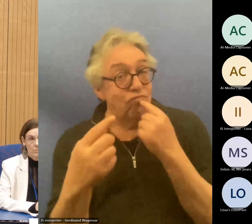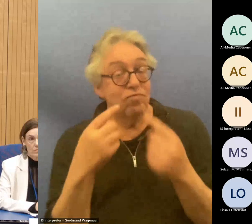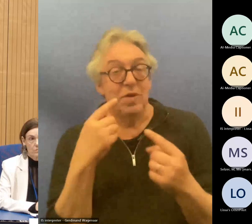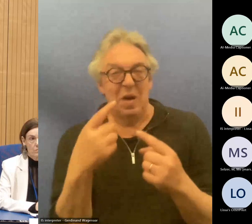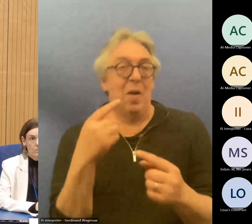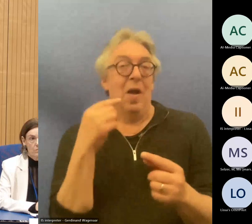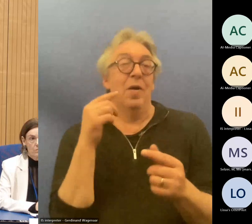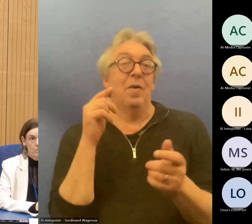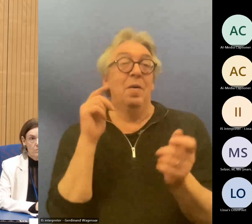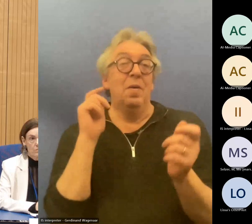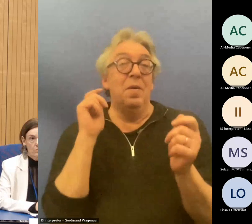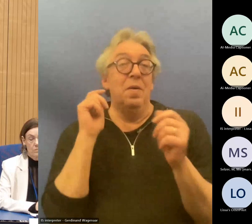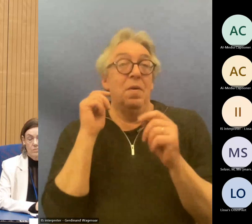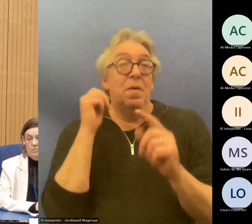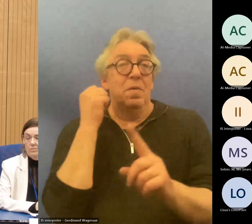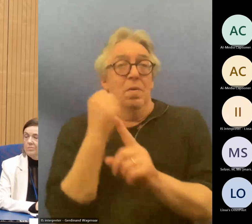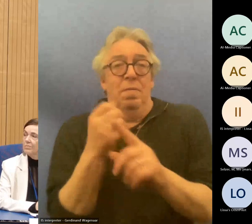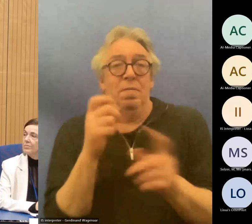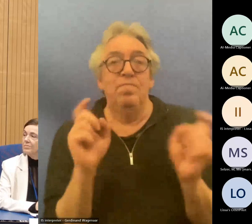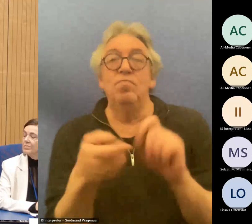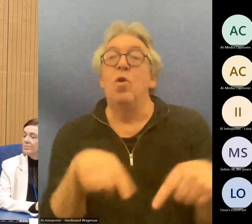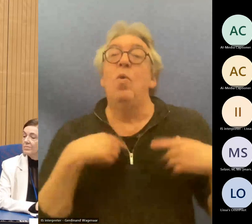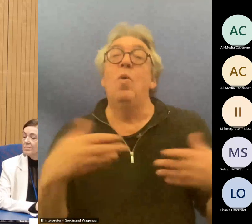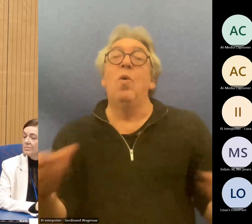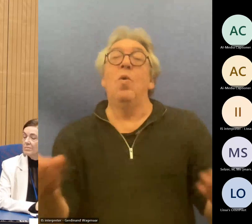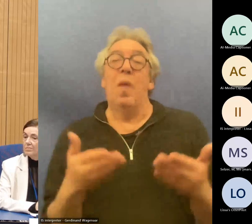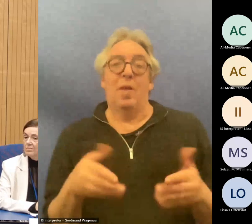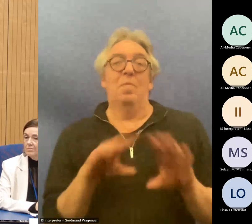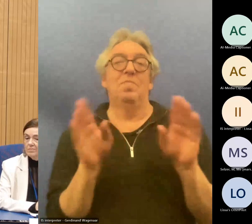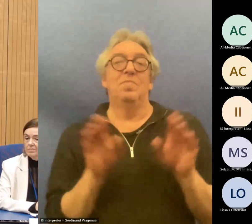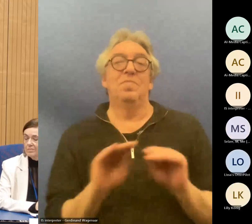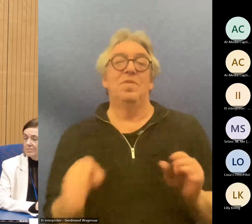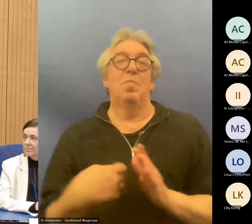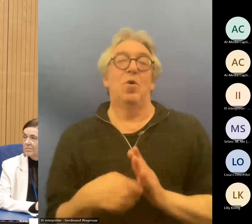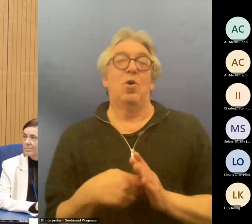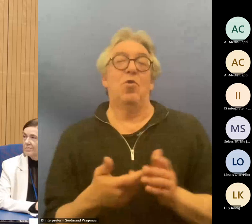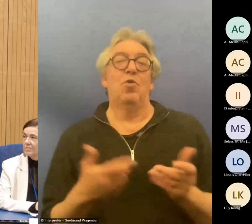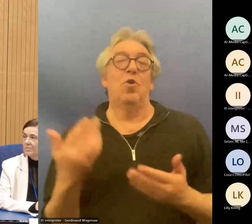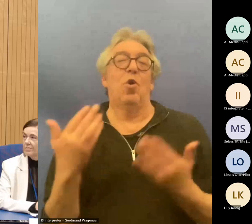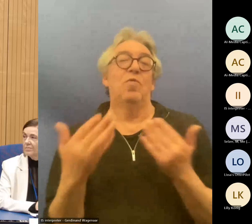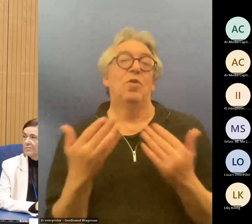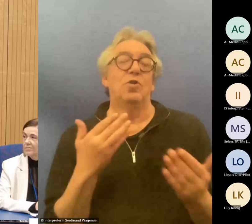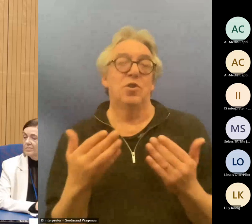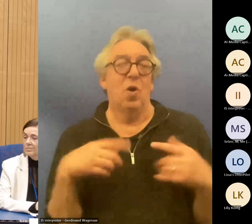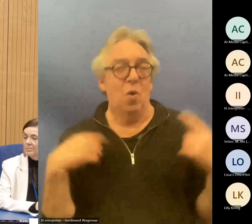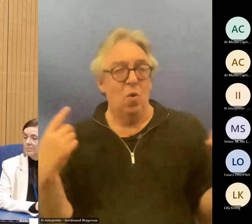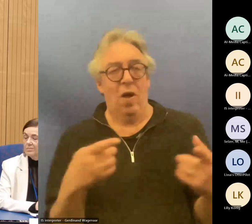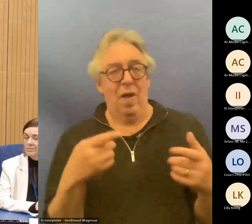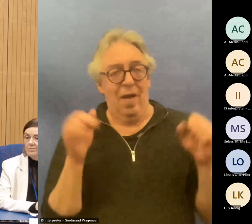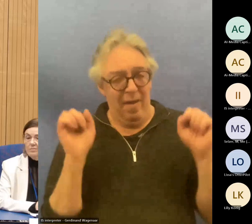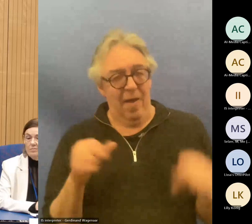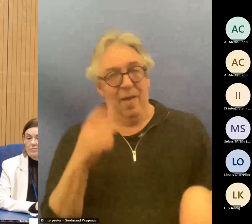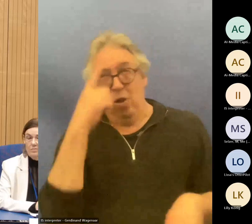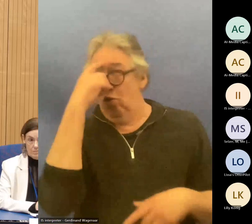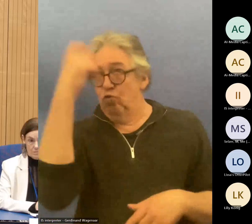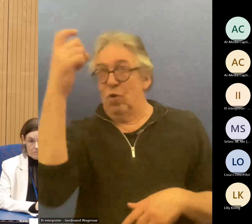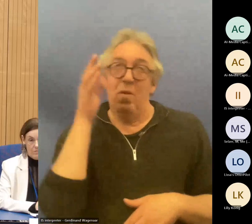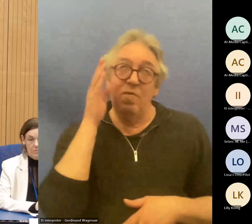walls. Welcome to the Zero Project Conference, where together we dare to dream of a future without